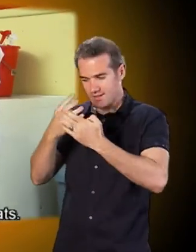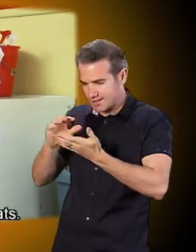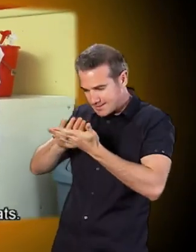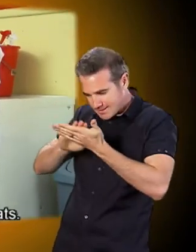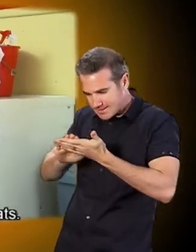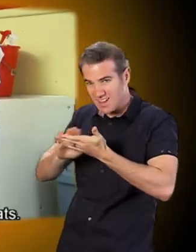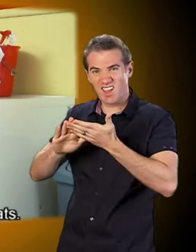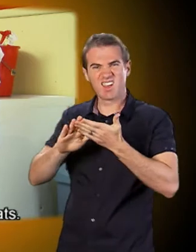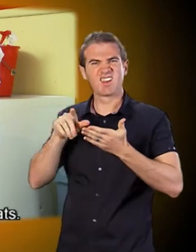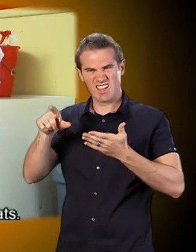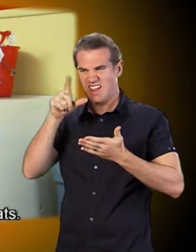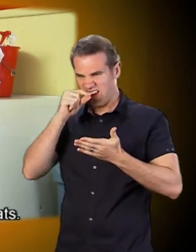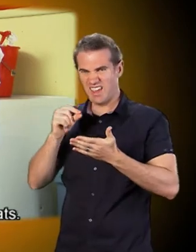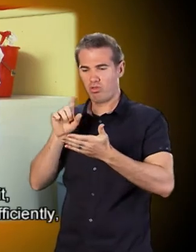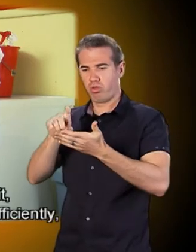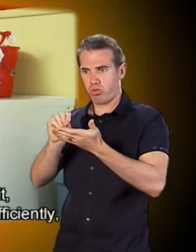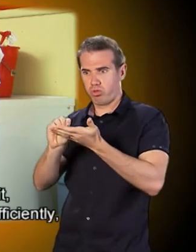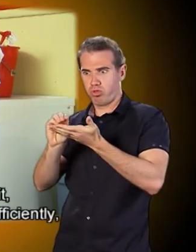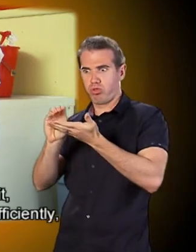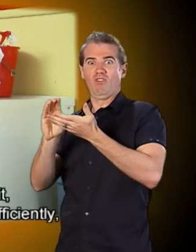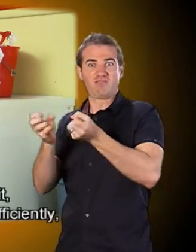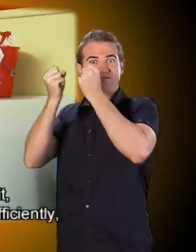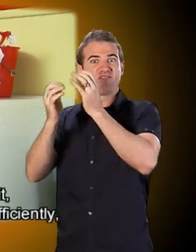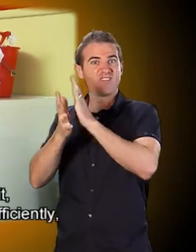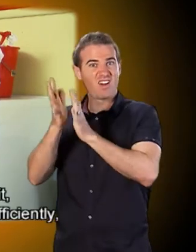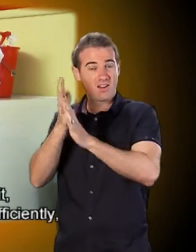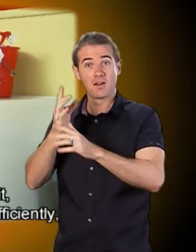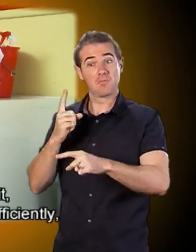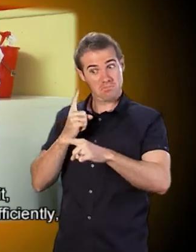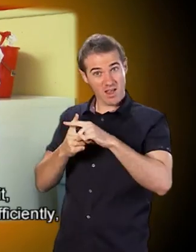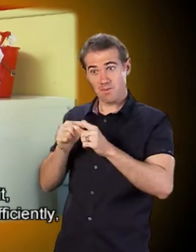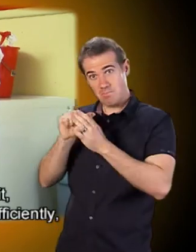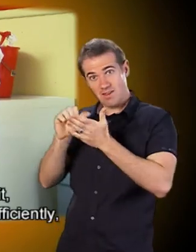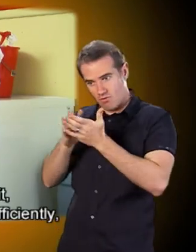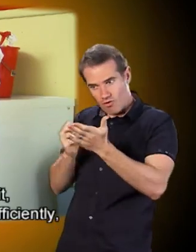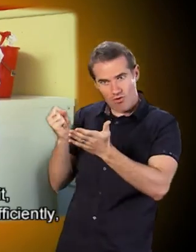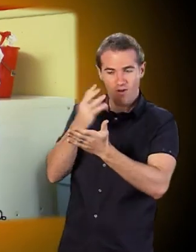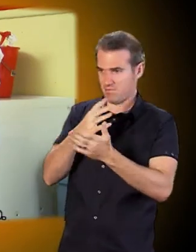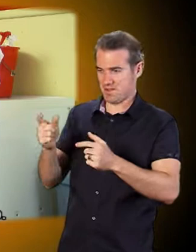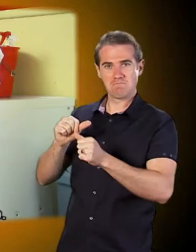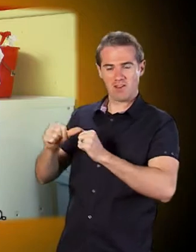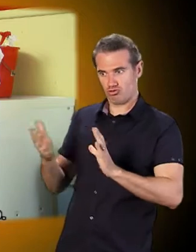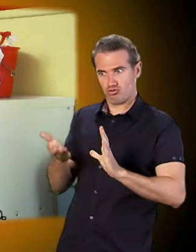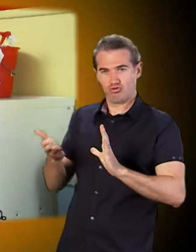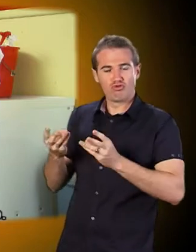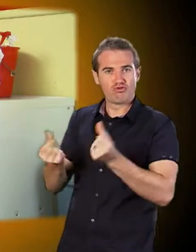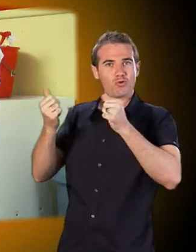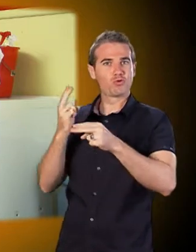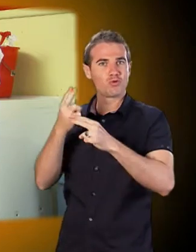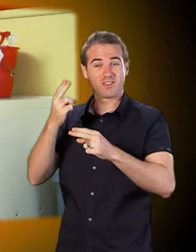lint can catch fire if the motor overheats. Also, by cleaning it, the dryer can run more efficiently, saving money too.